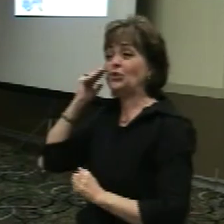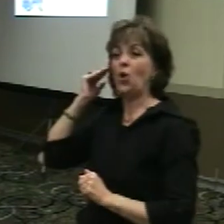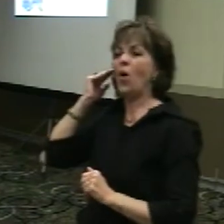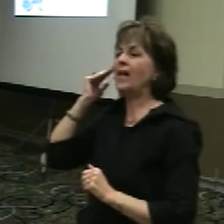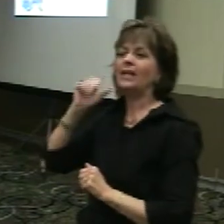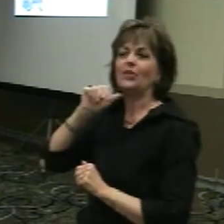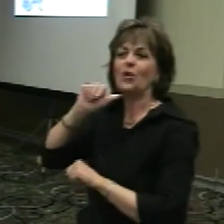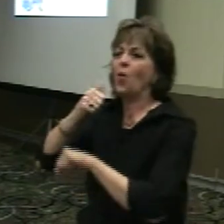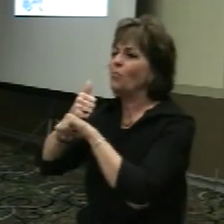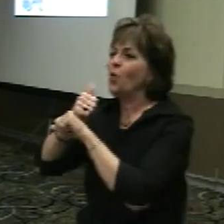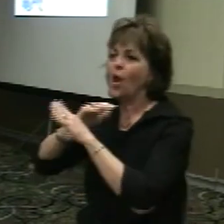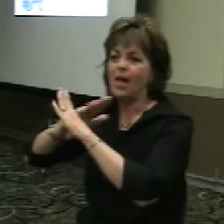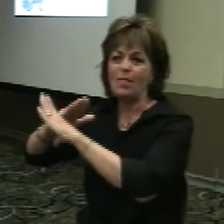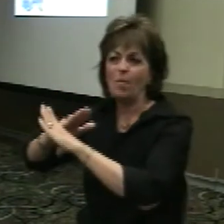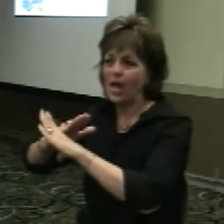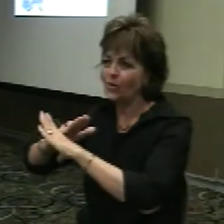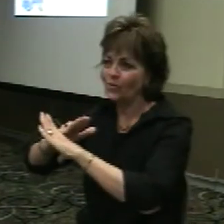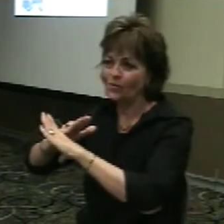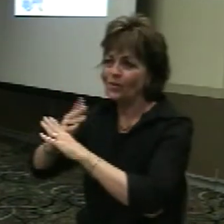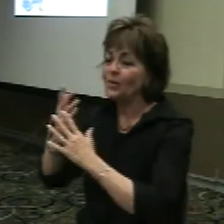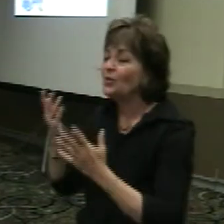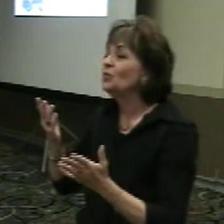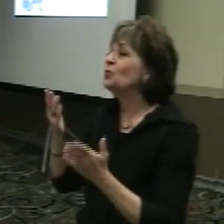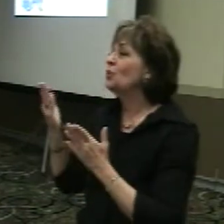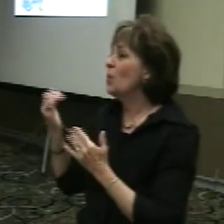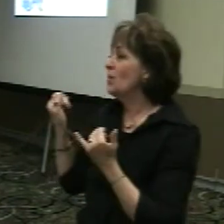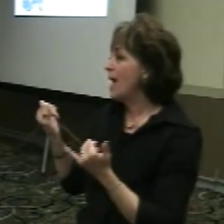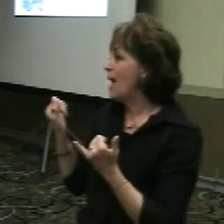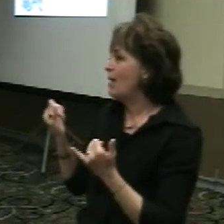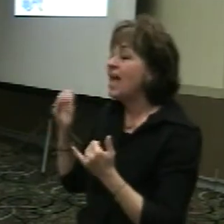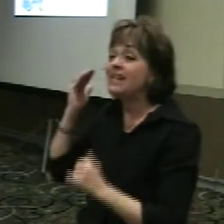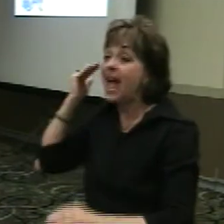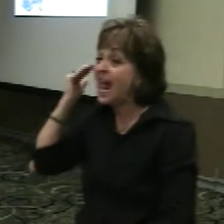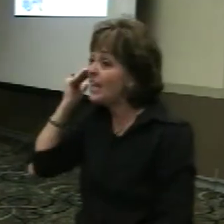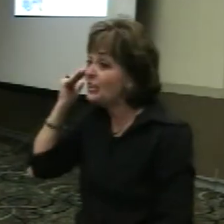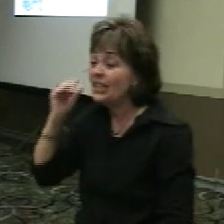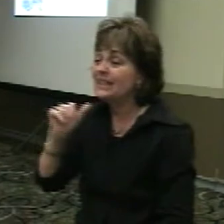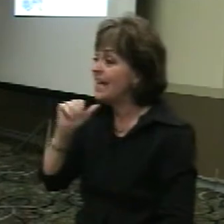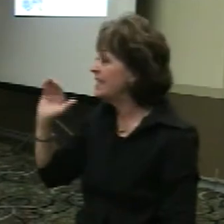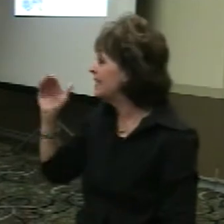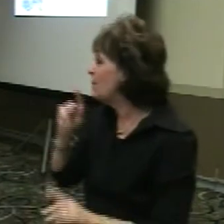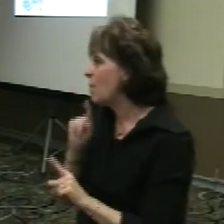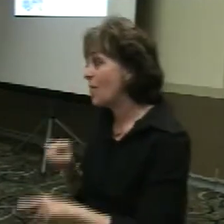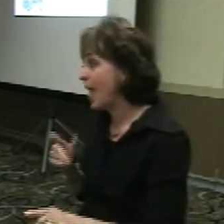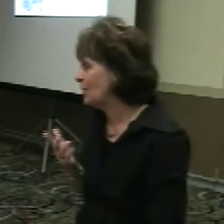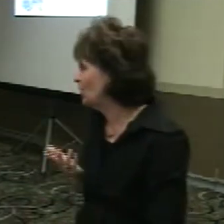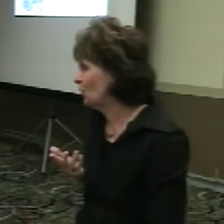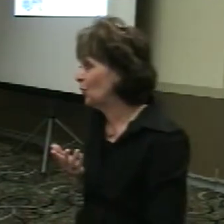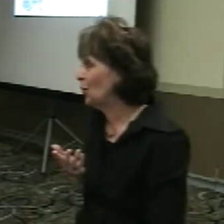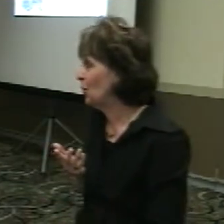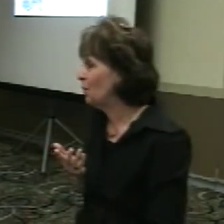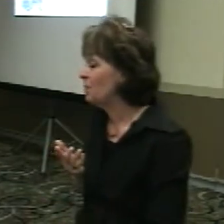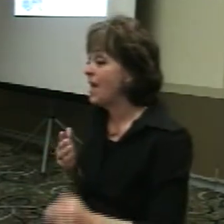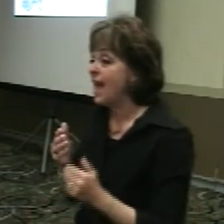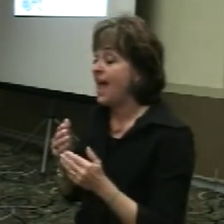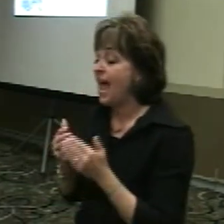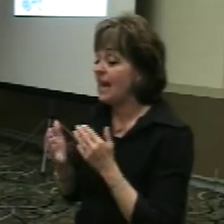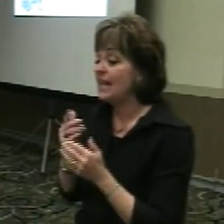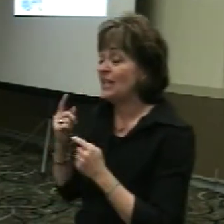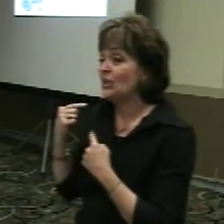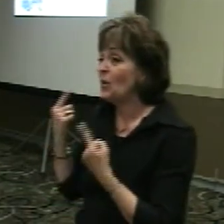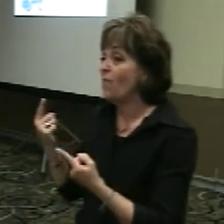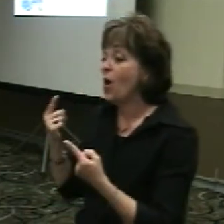that, don't put them on. So knowledge does not seem to be the answer. At least so